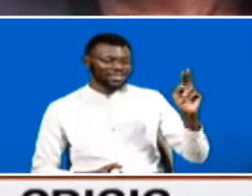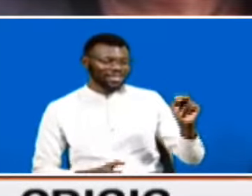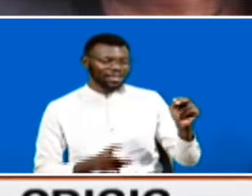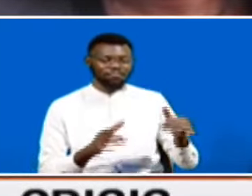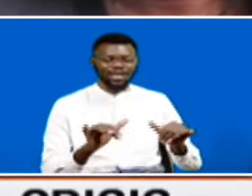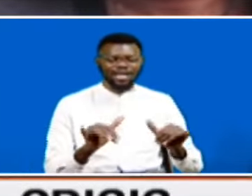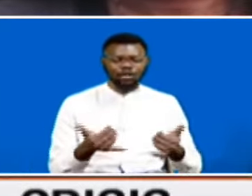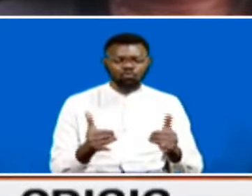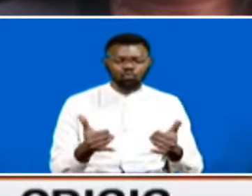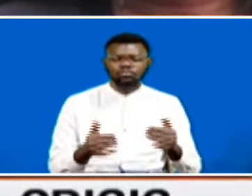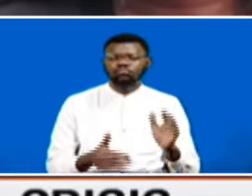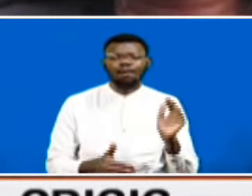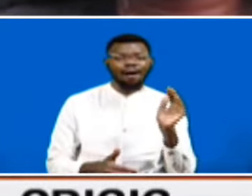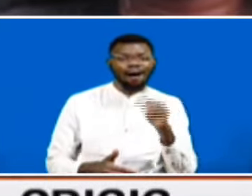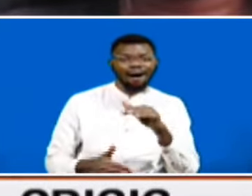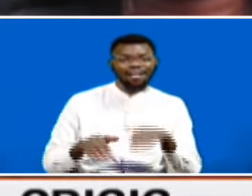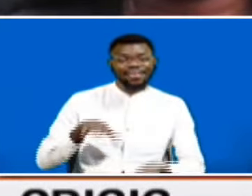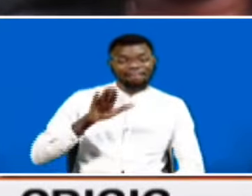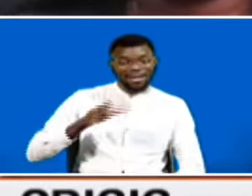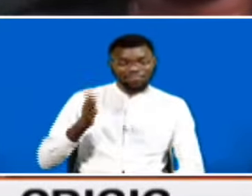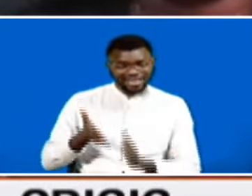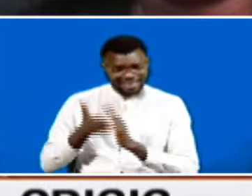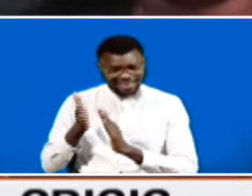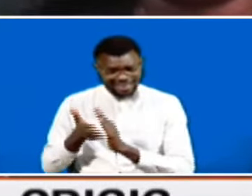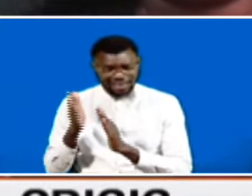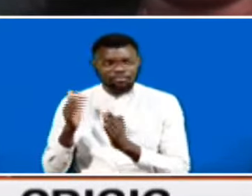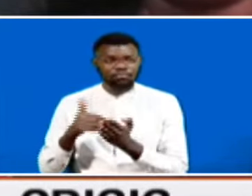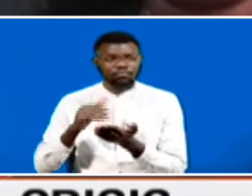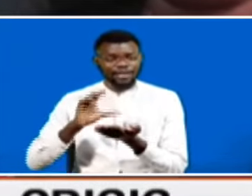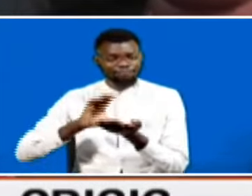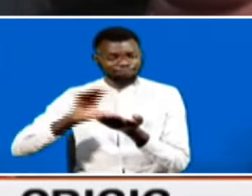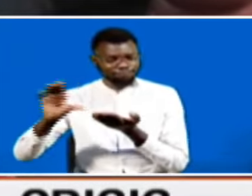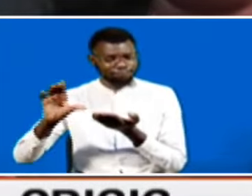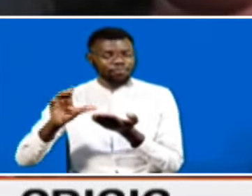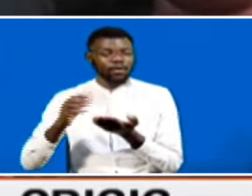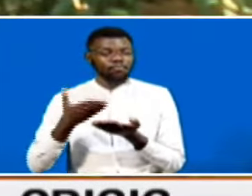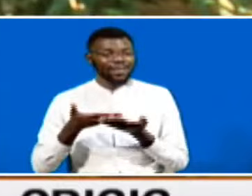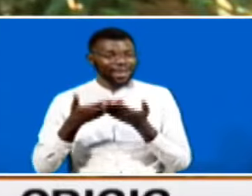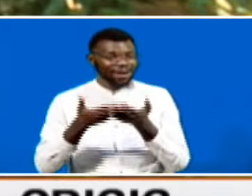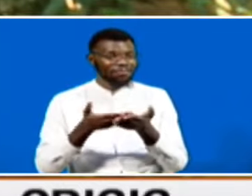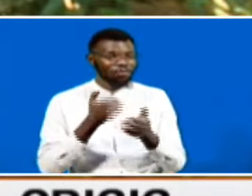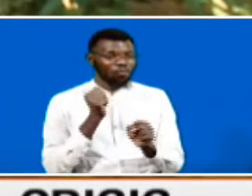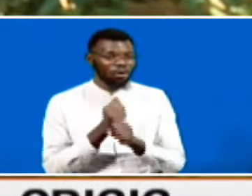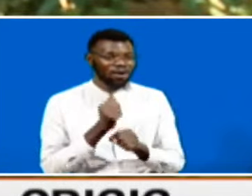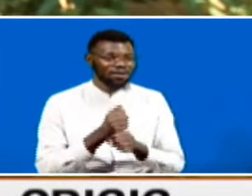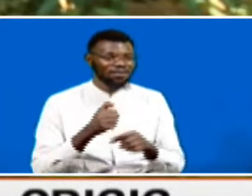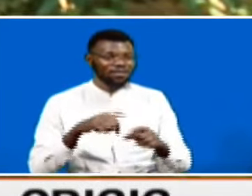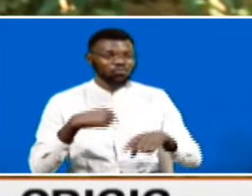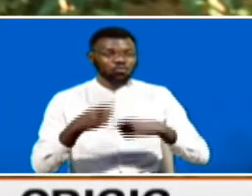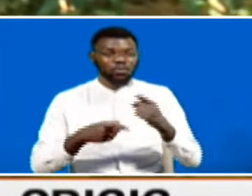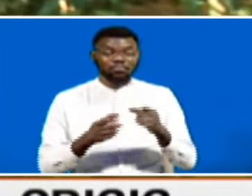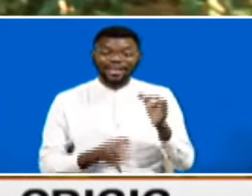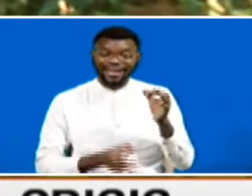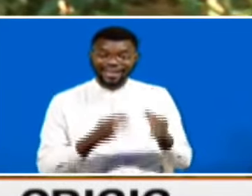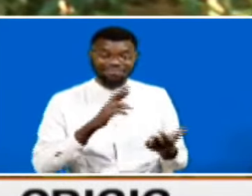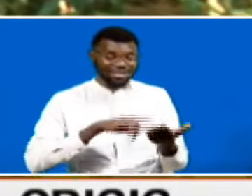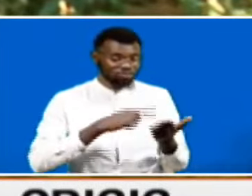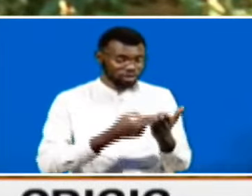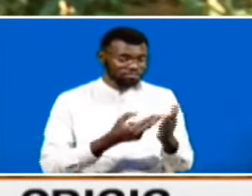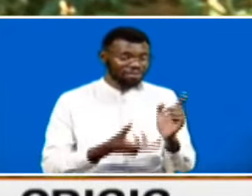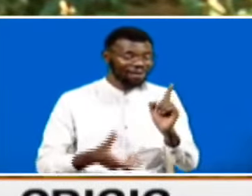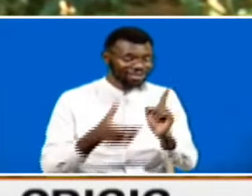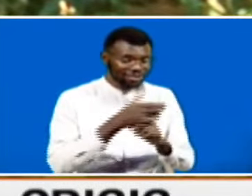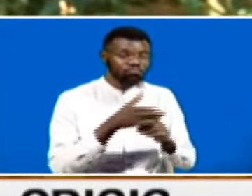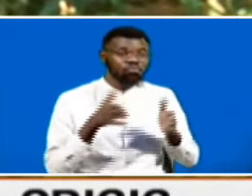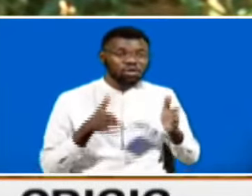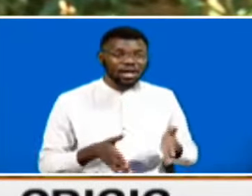Makanda, called on Parliament to expedite their funding to enable them to do their work. If I were to get the resources today,